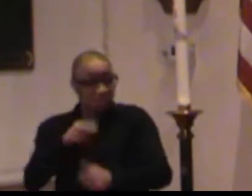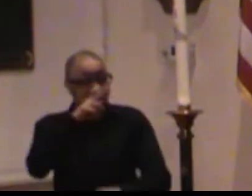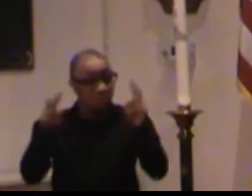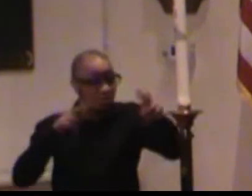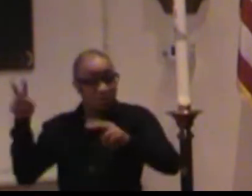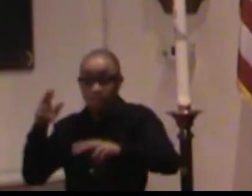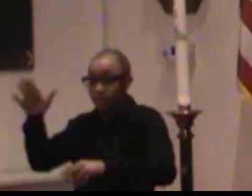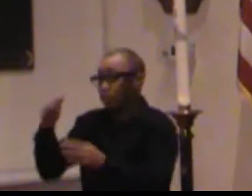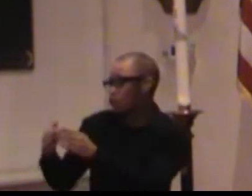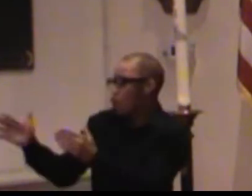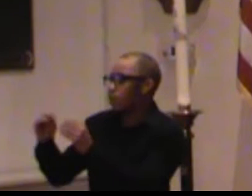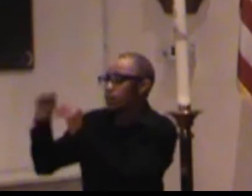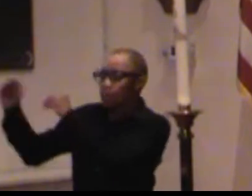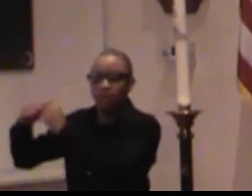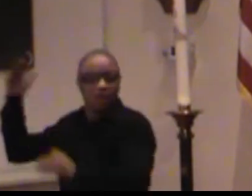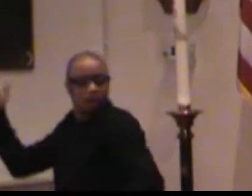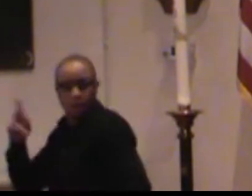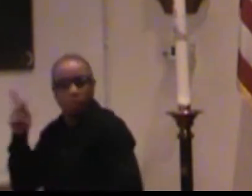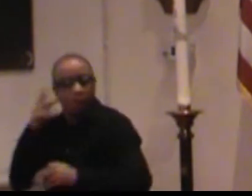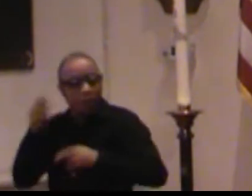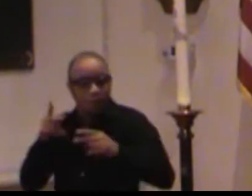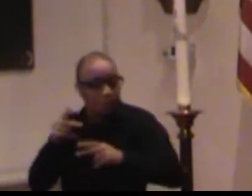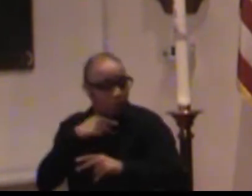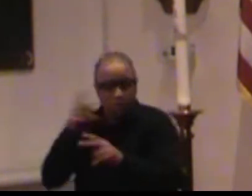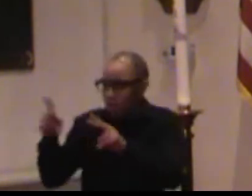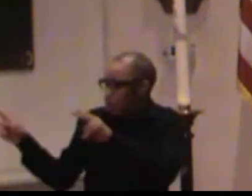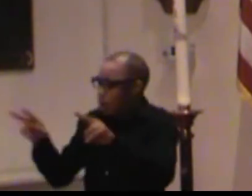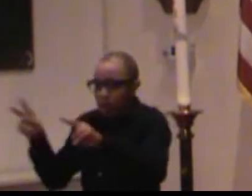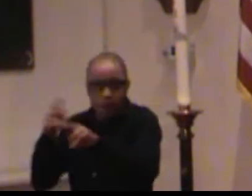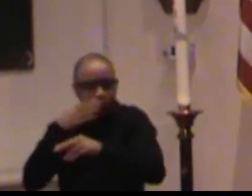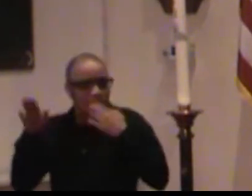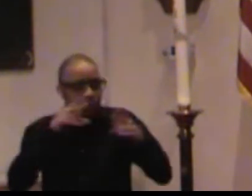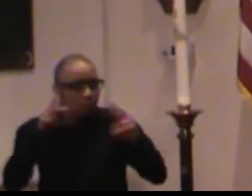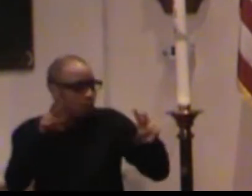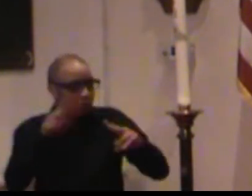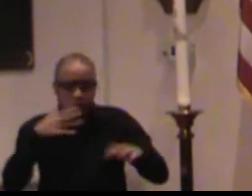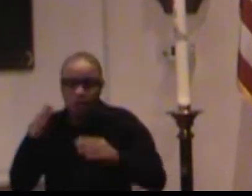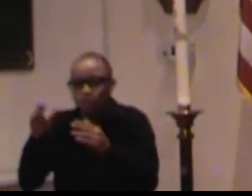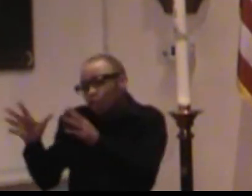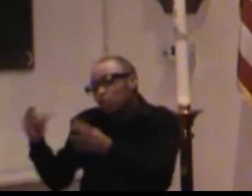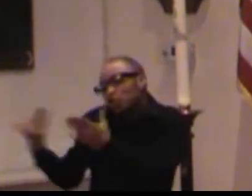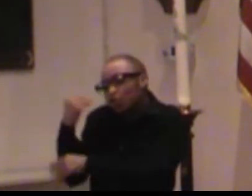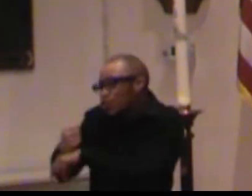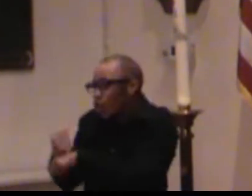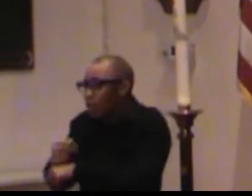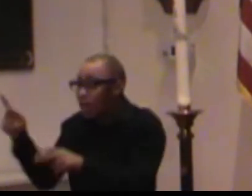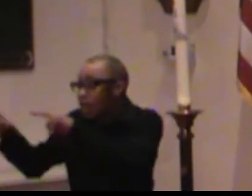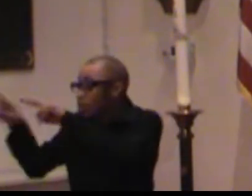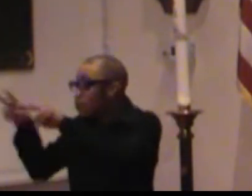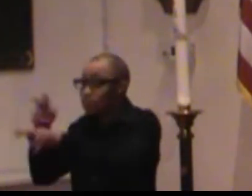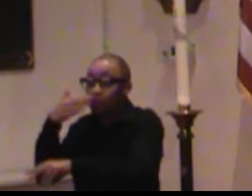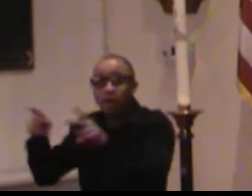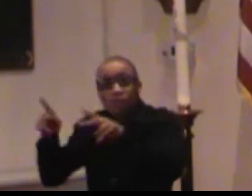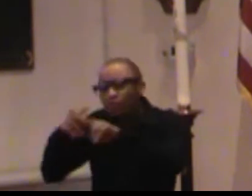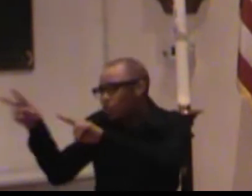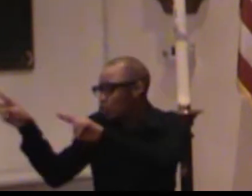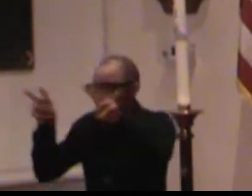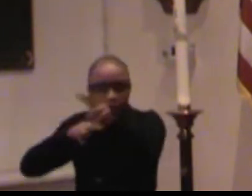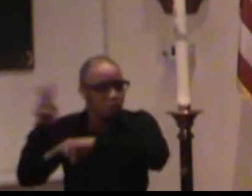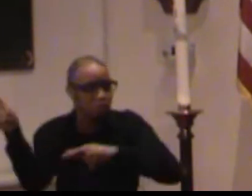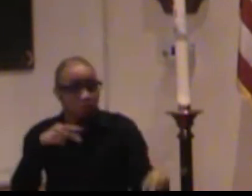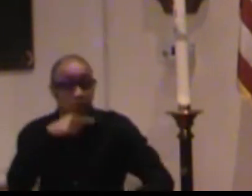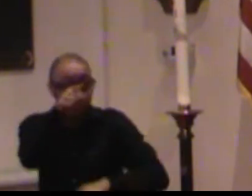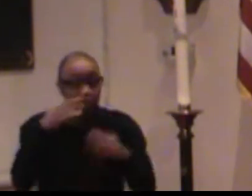you're already in your next level. When the enemy looks around, you're going to already have your new job. When the enemy looks